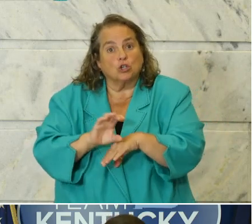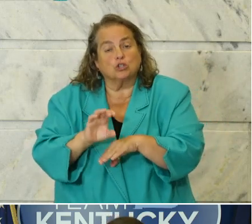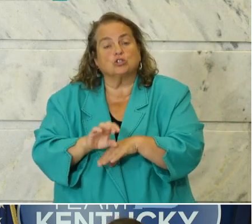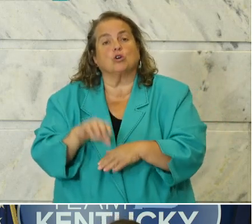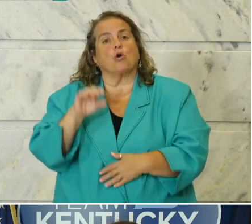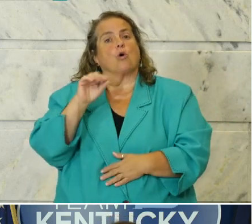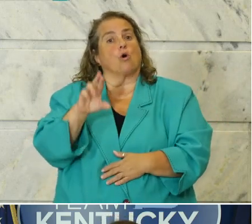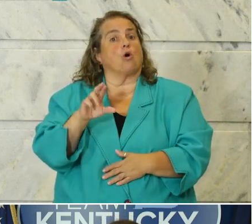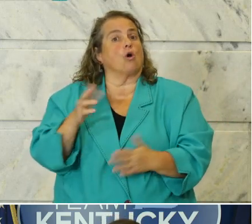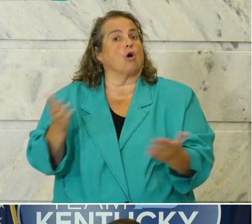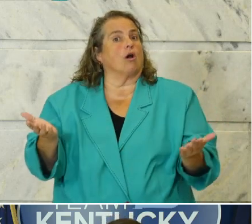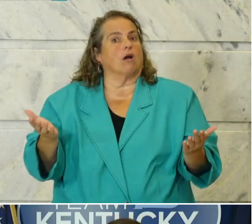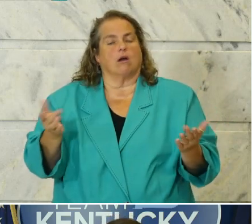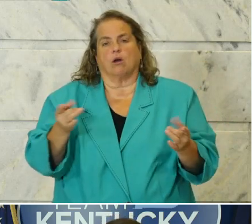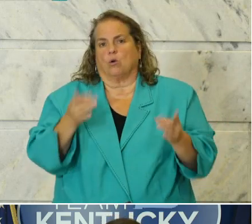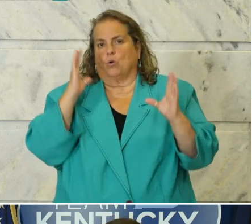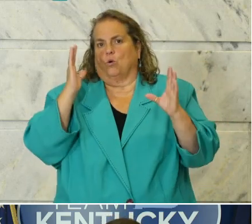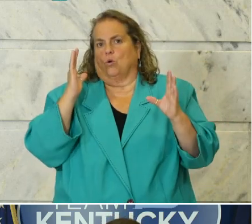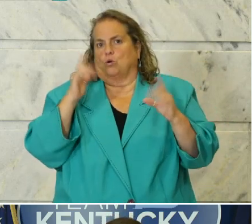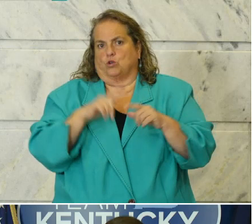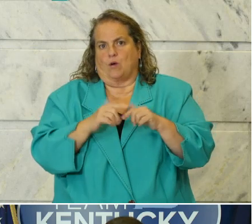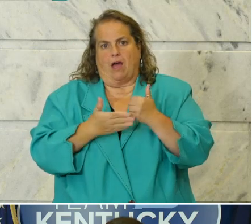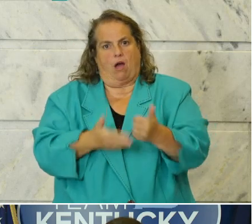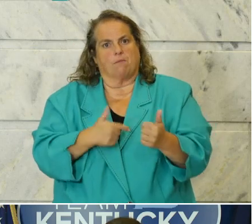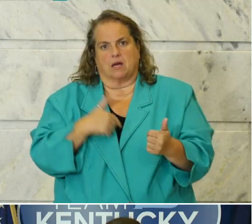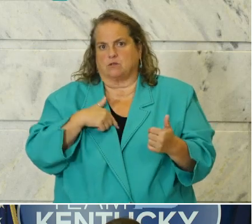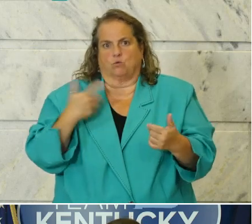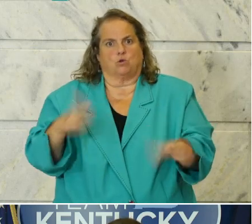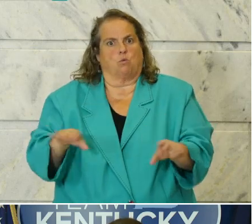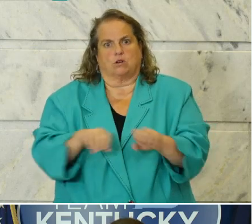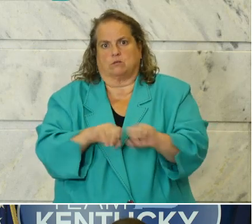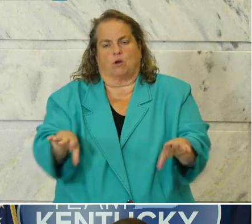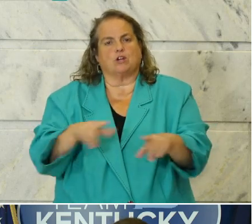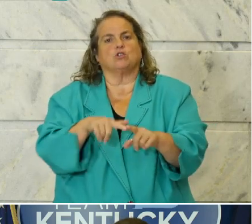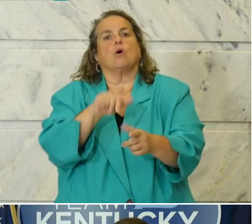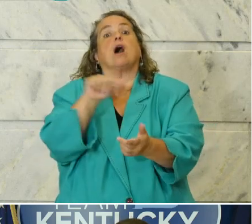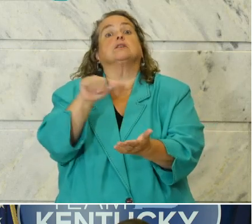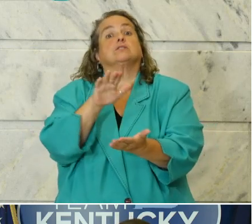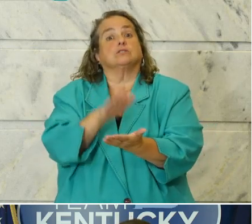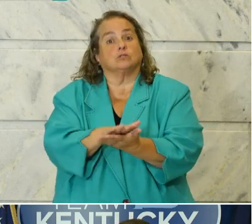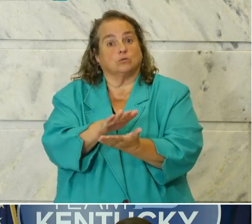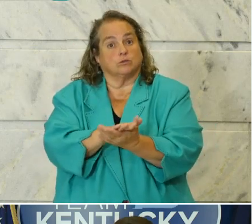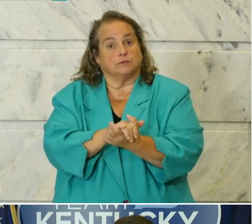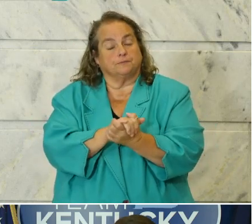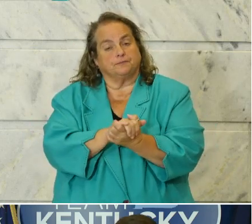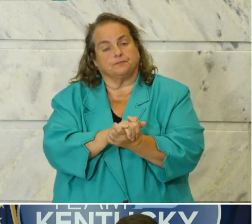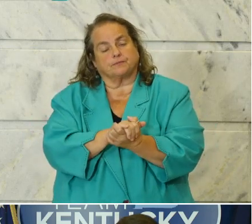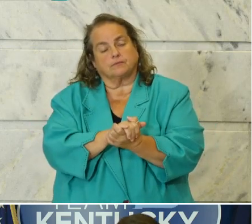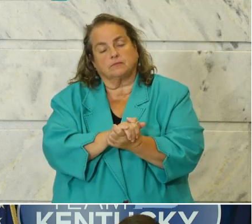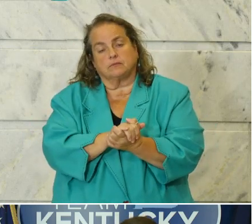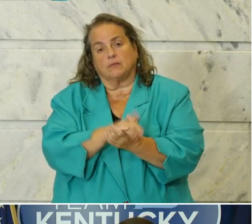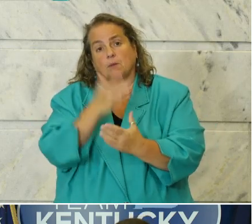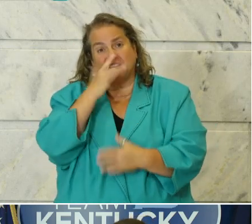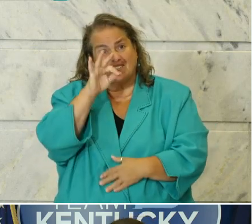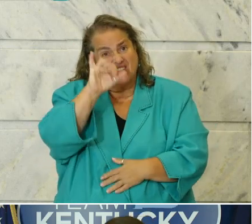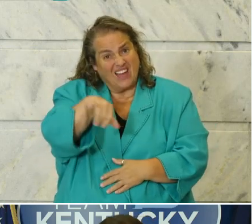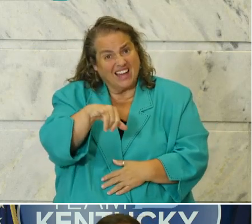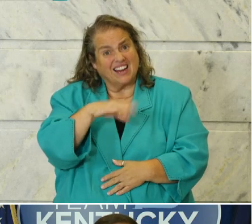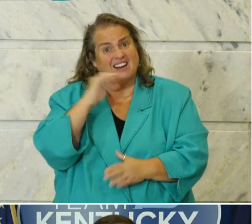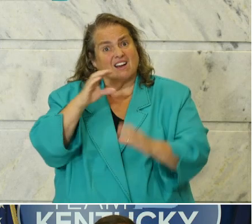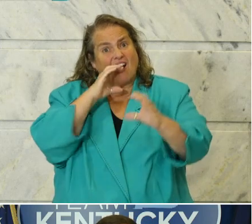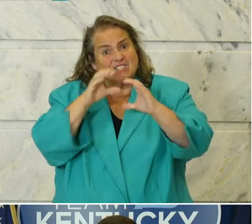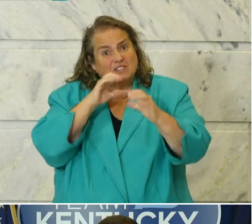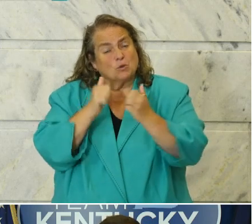or, heaven help us, a school. And because of that, plus conversations with many